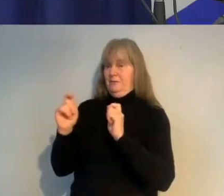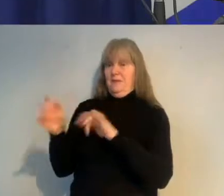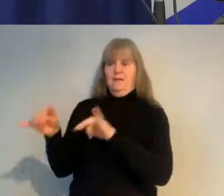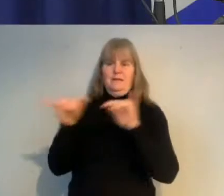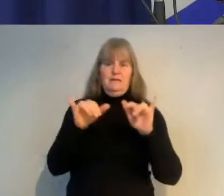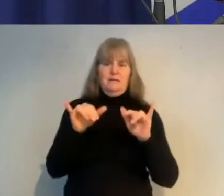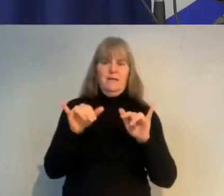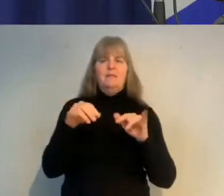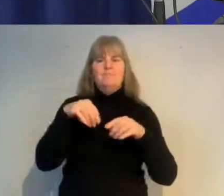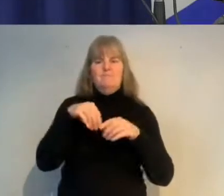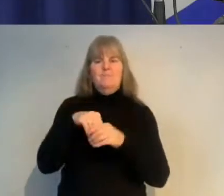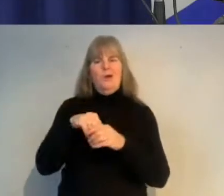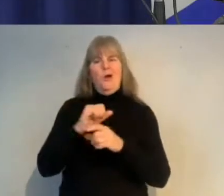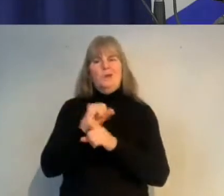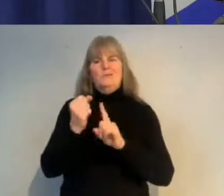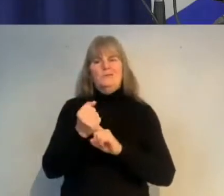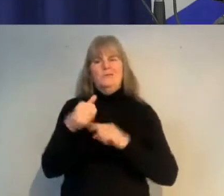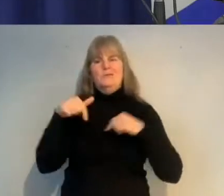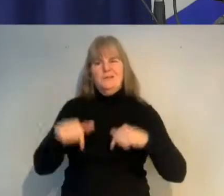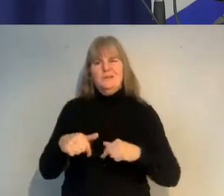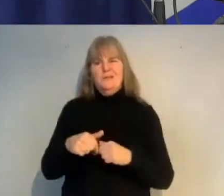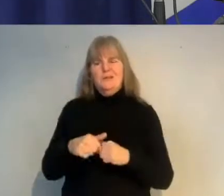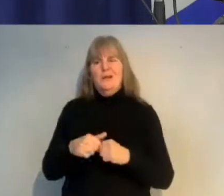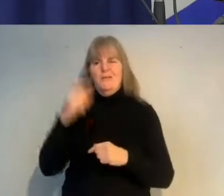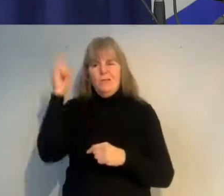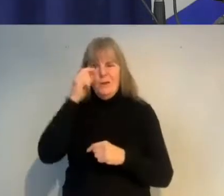be wise, and to adapt.